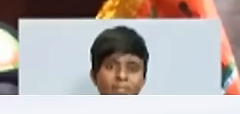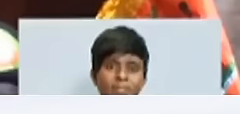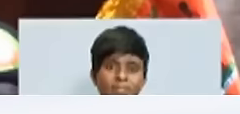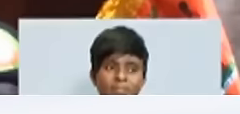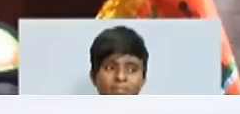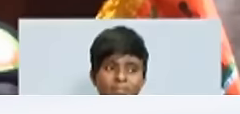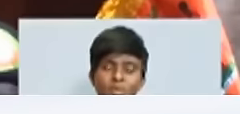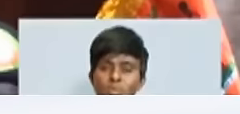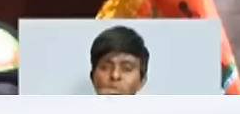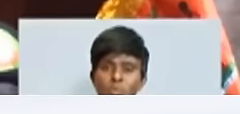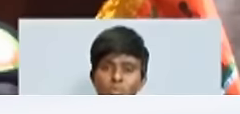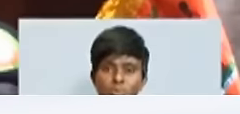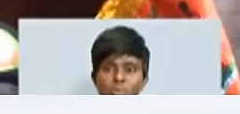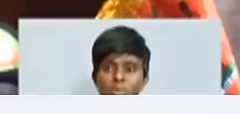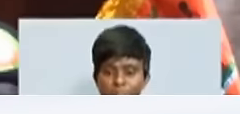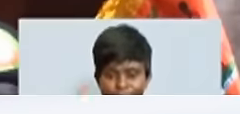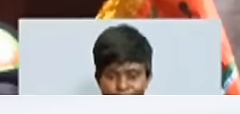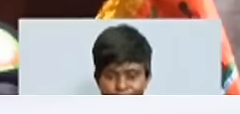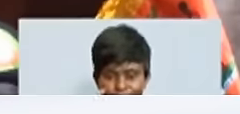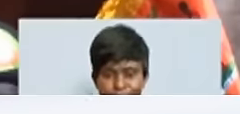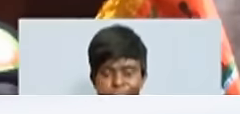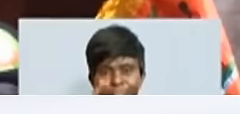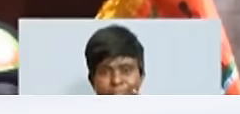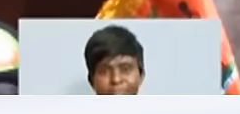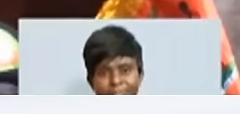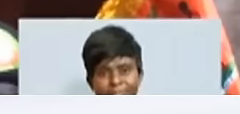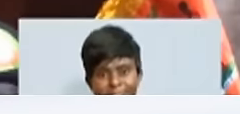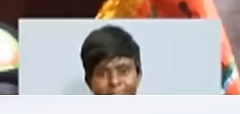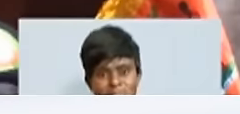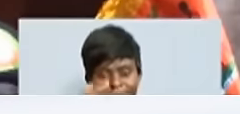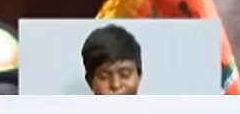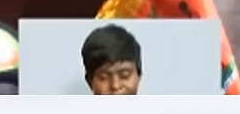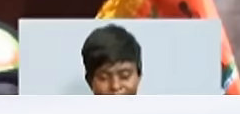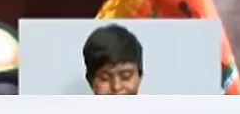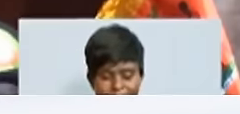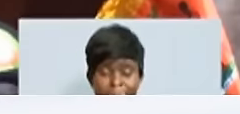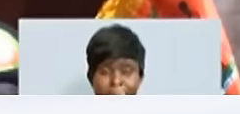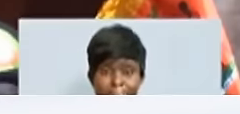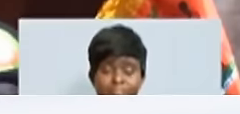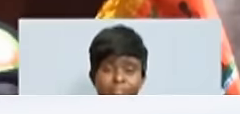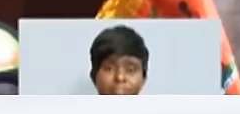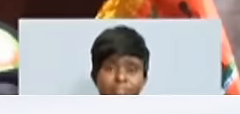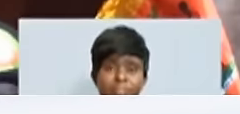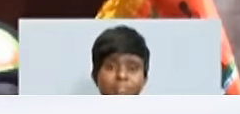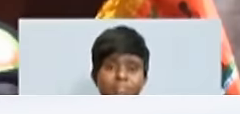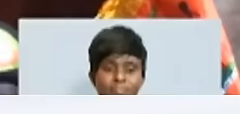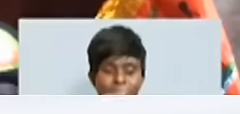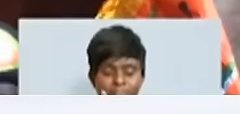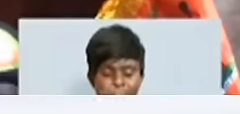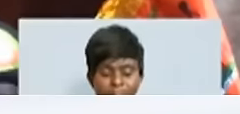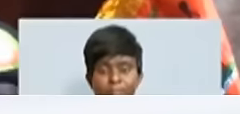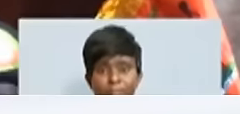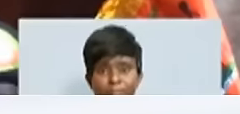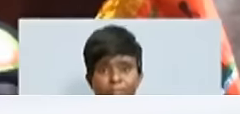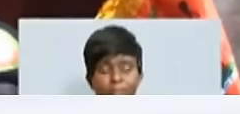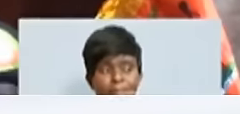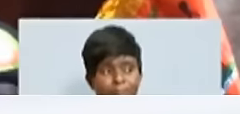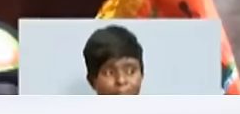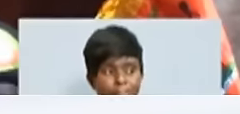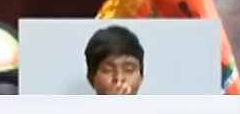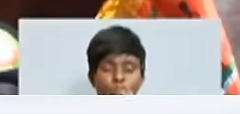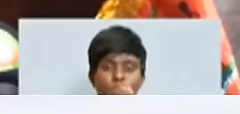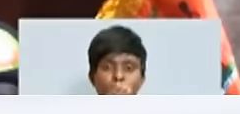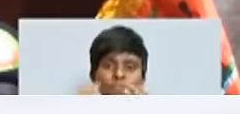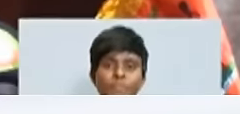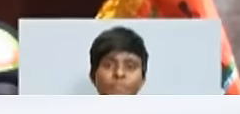This is not only irresponsible, but also takes away from our rights to live and operate in clean and dignified